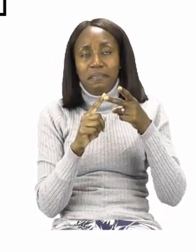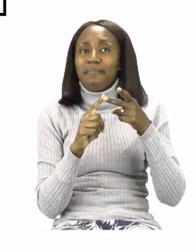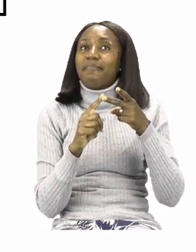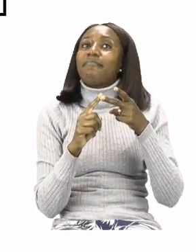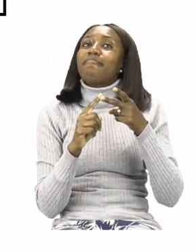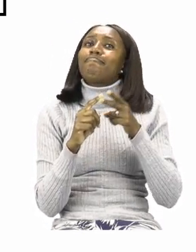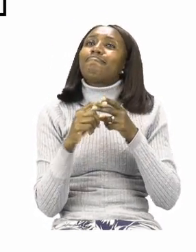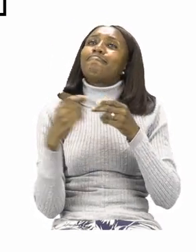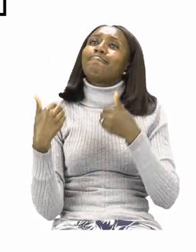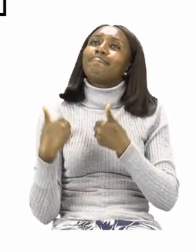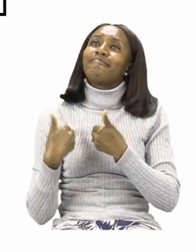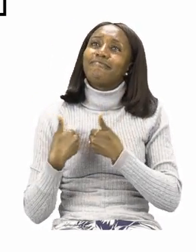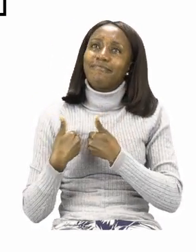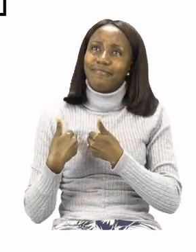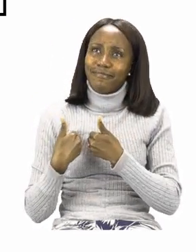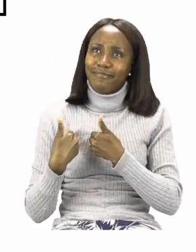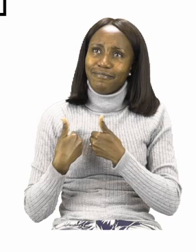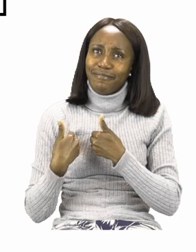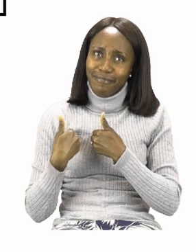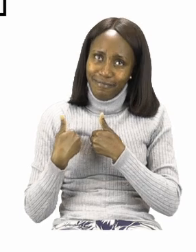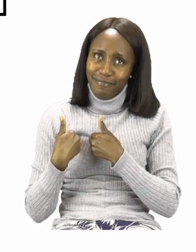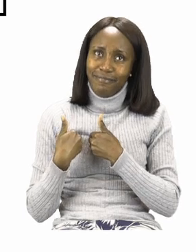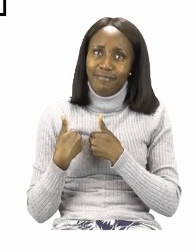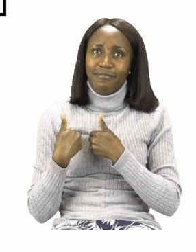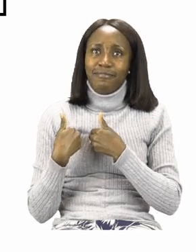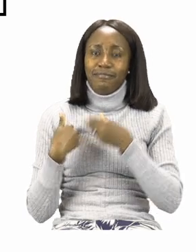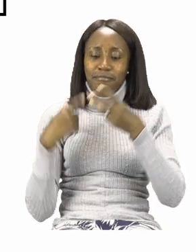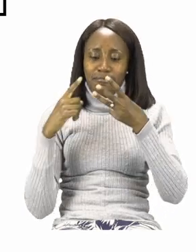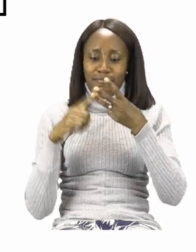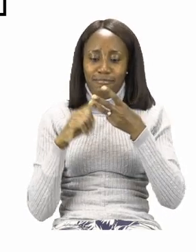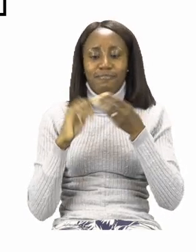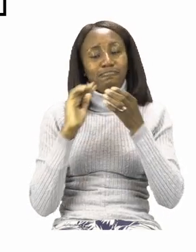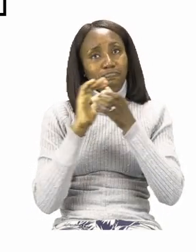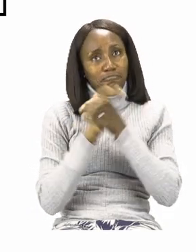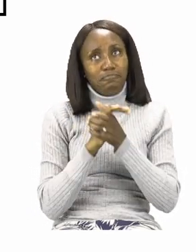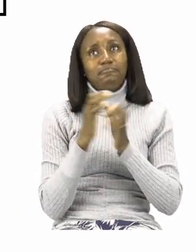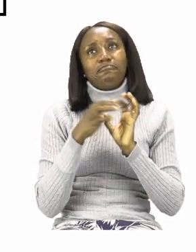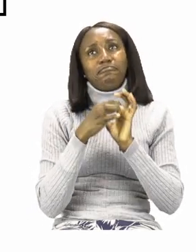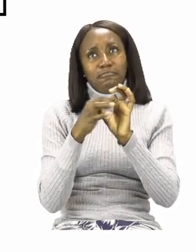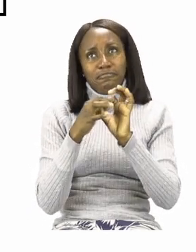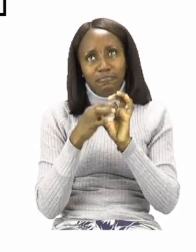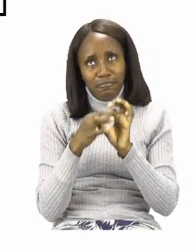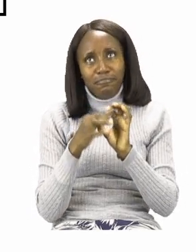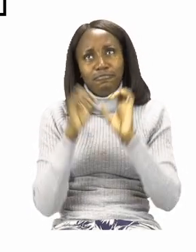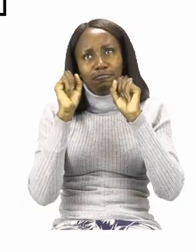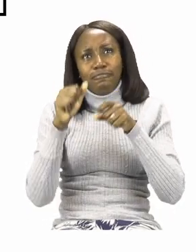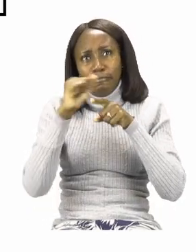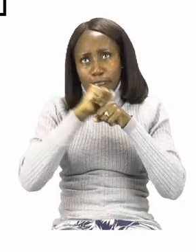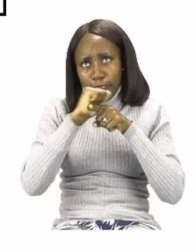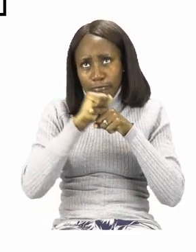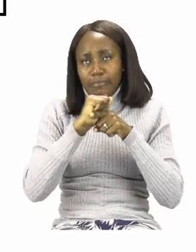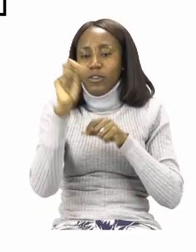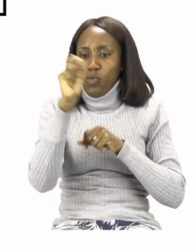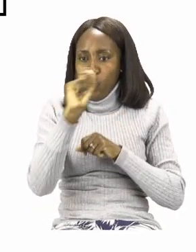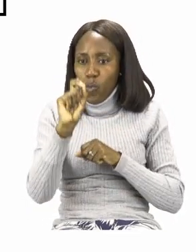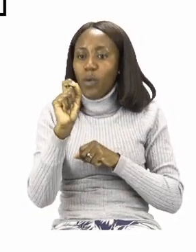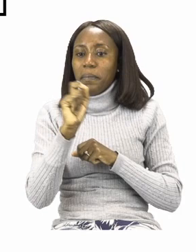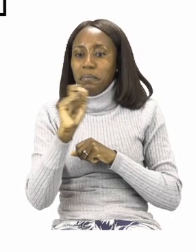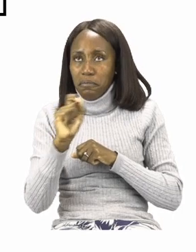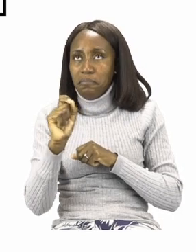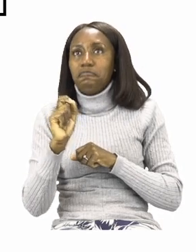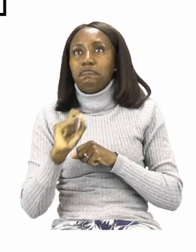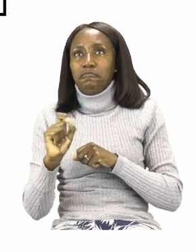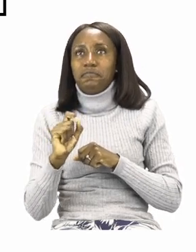O, V, E, and then you continue with care and